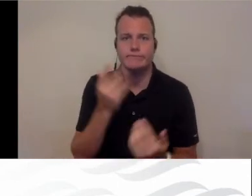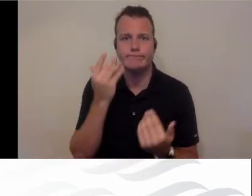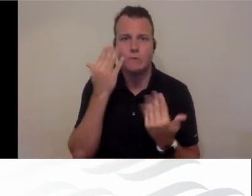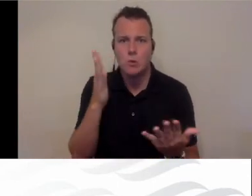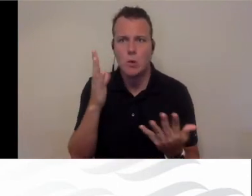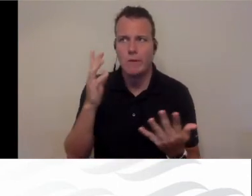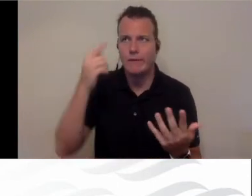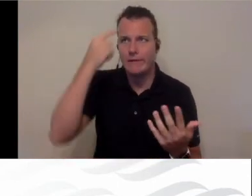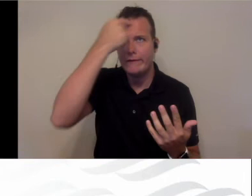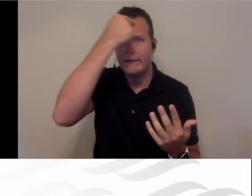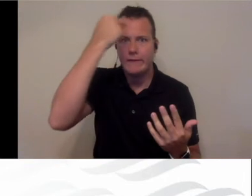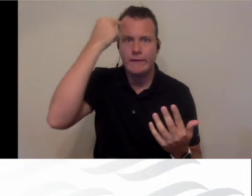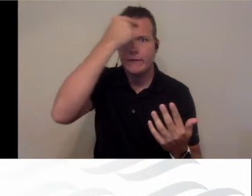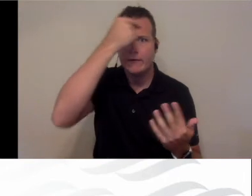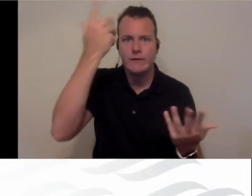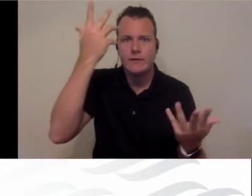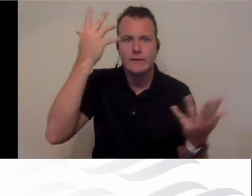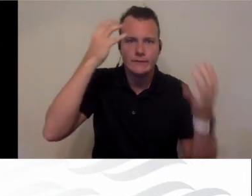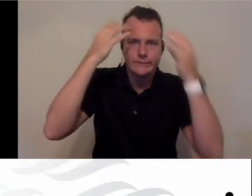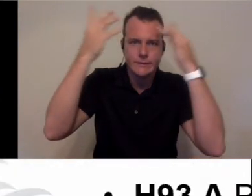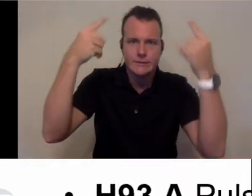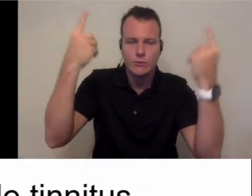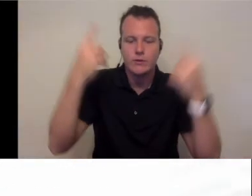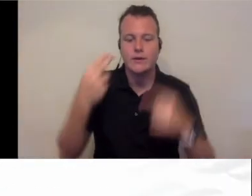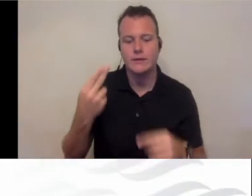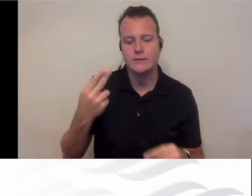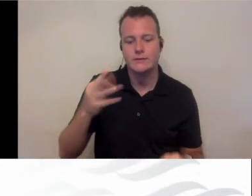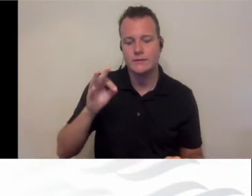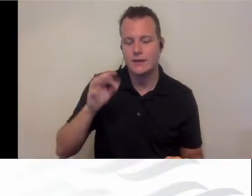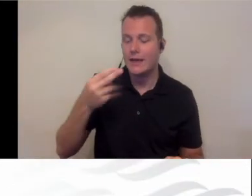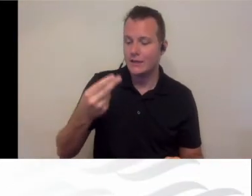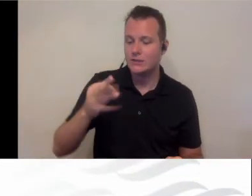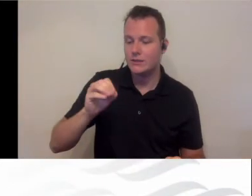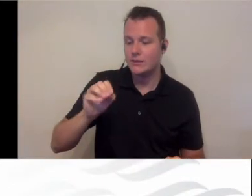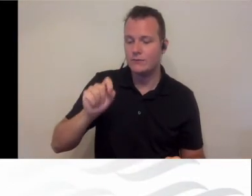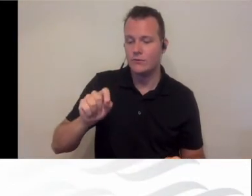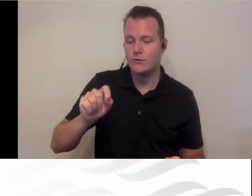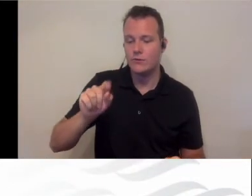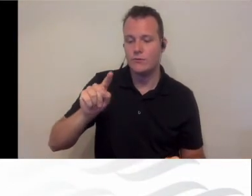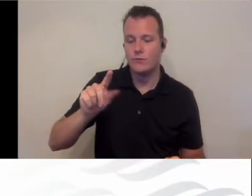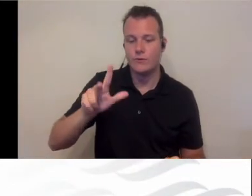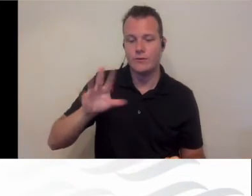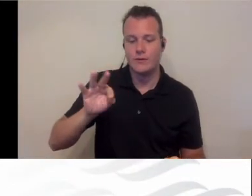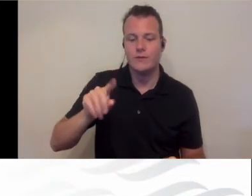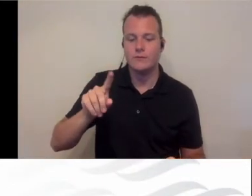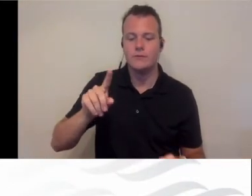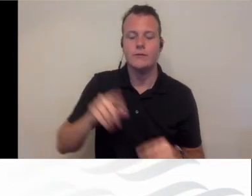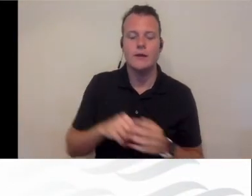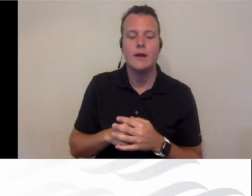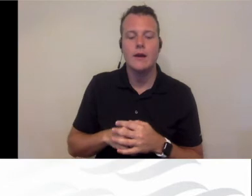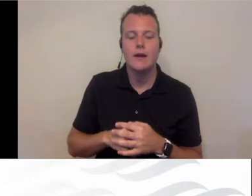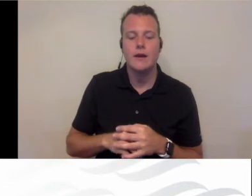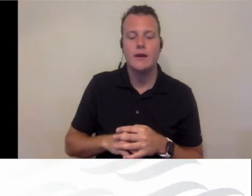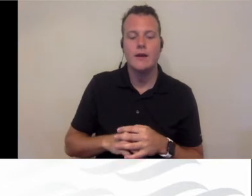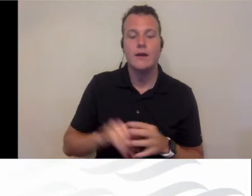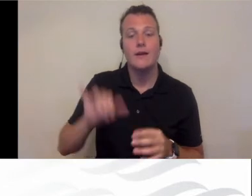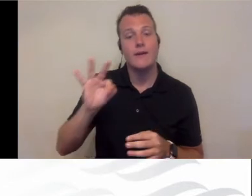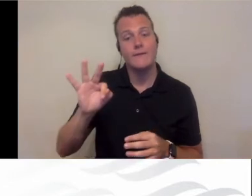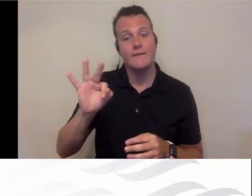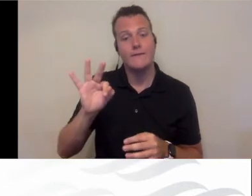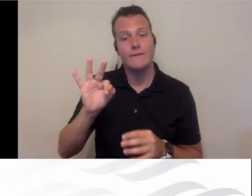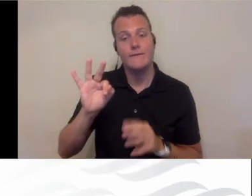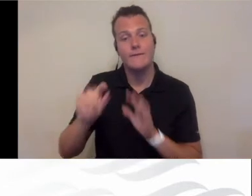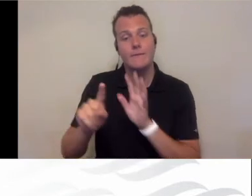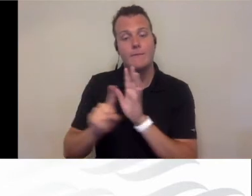head somewhere. So H93.19 would be very appropriate. If it's pulsatile tinnitus,